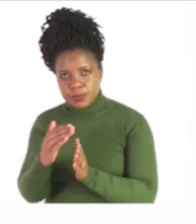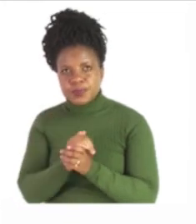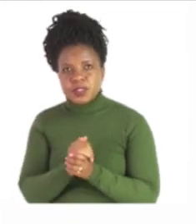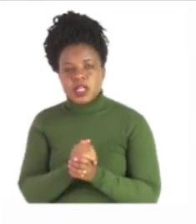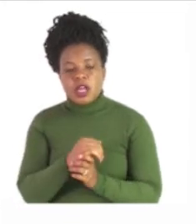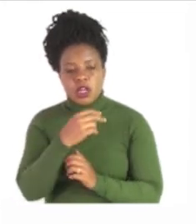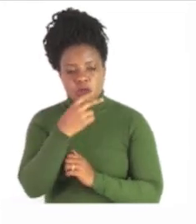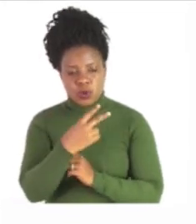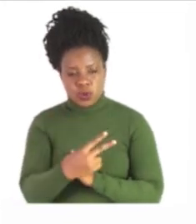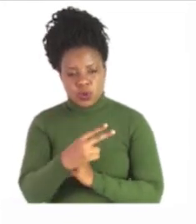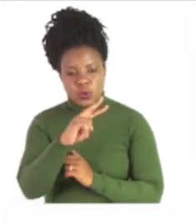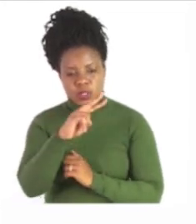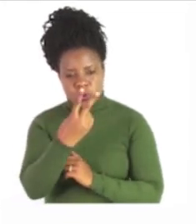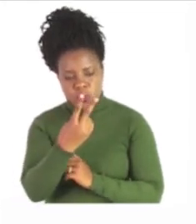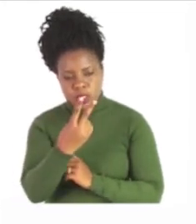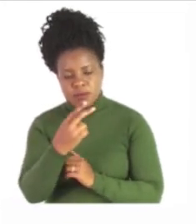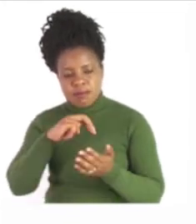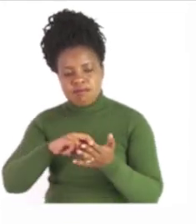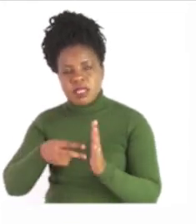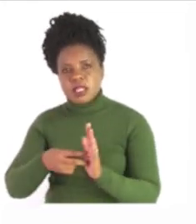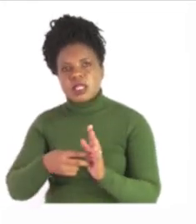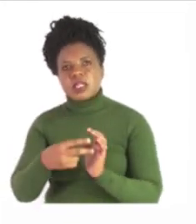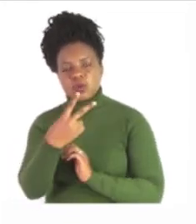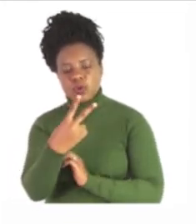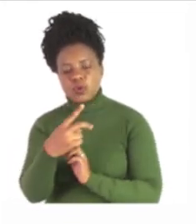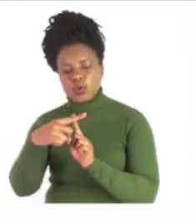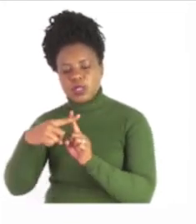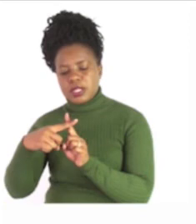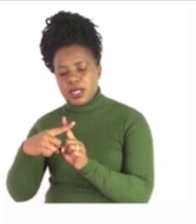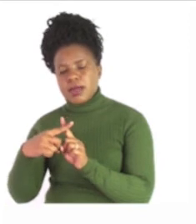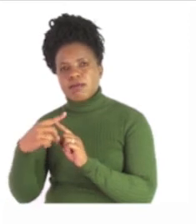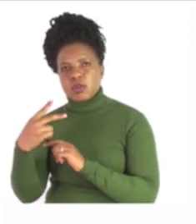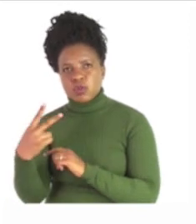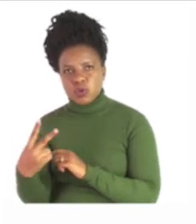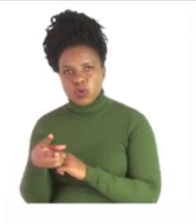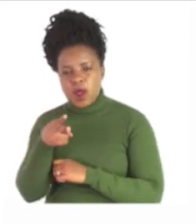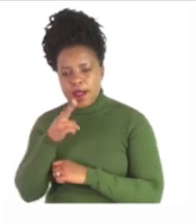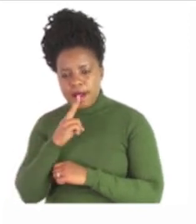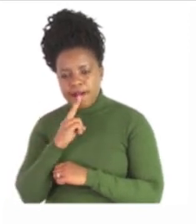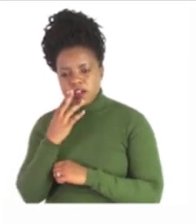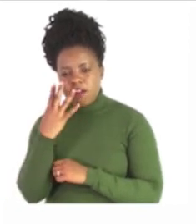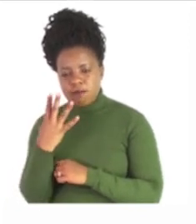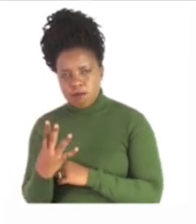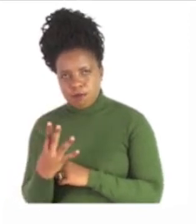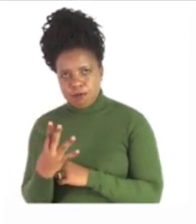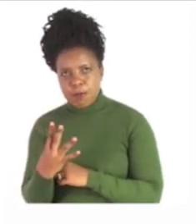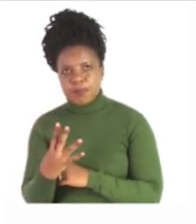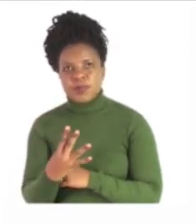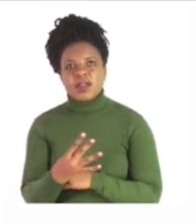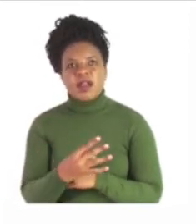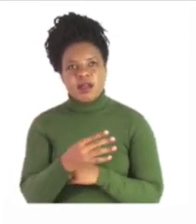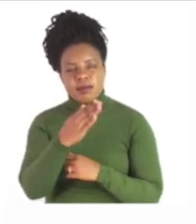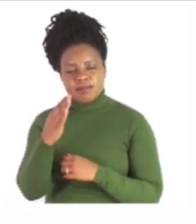squared, so it's 2 times 2 gives you 4. It goes with 3 squared, 3 times 3 gives you